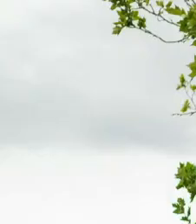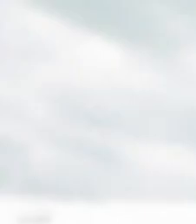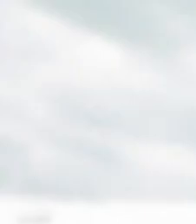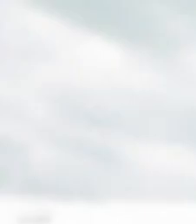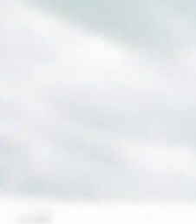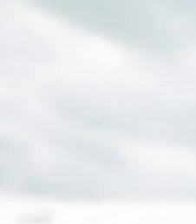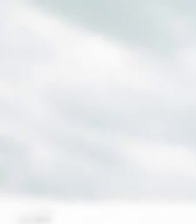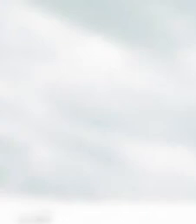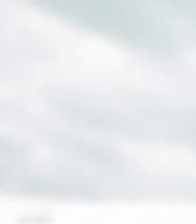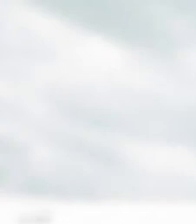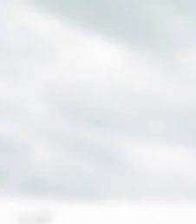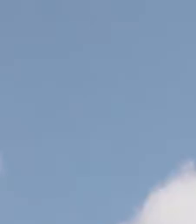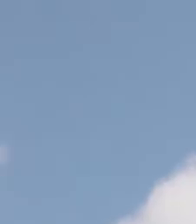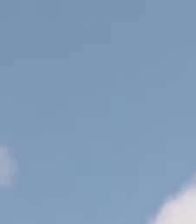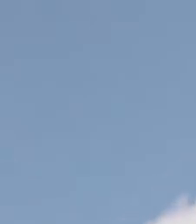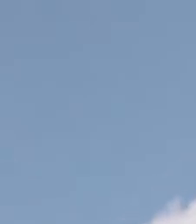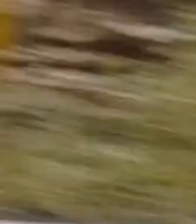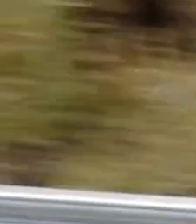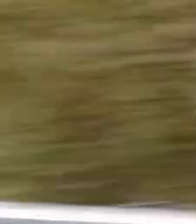Thank you.